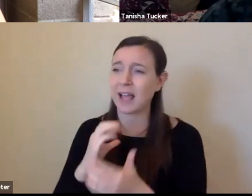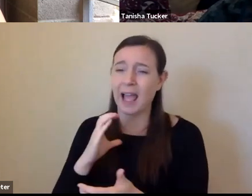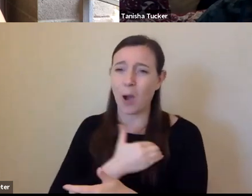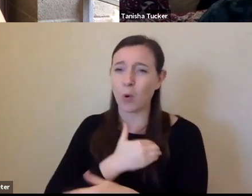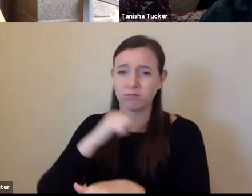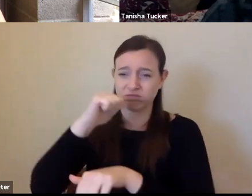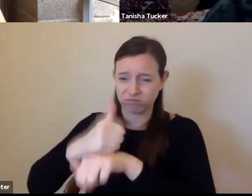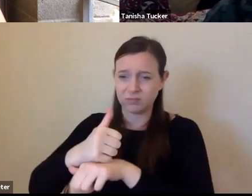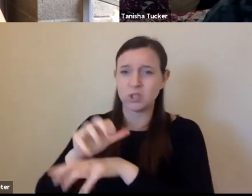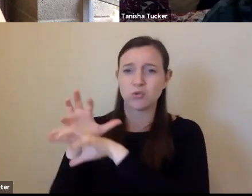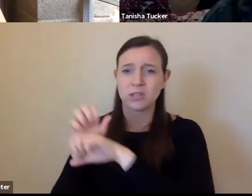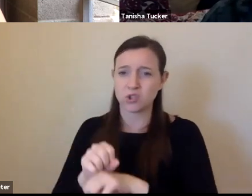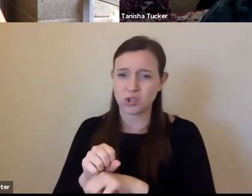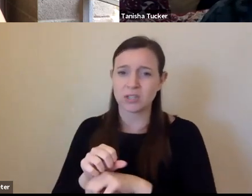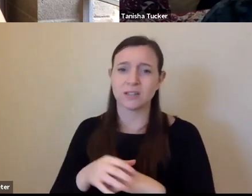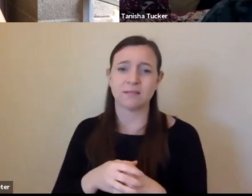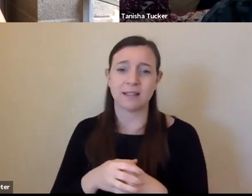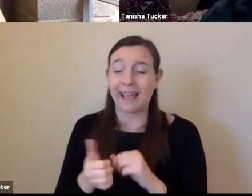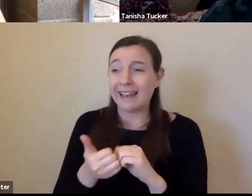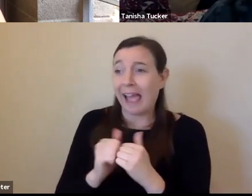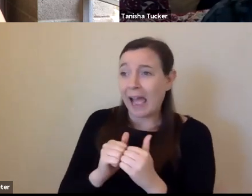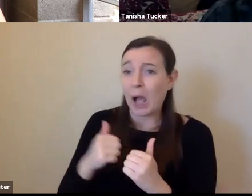cultures, how certain tribes operate.